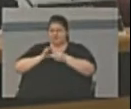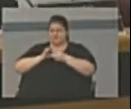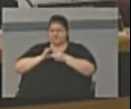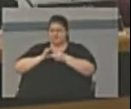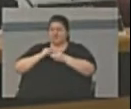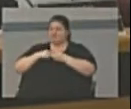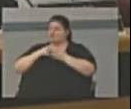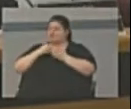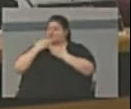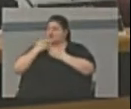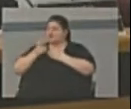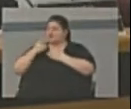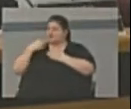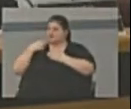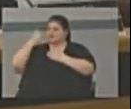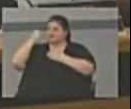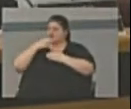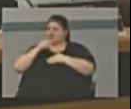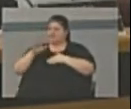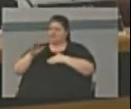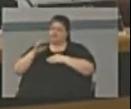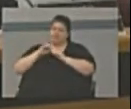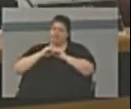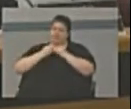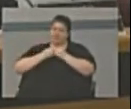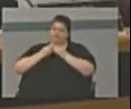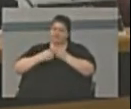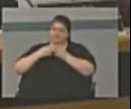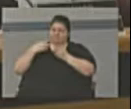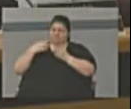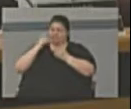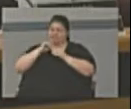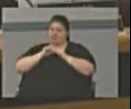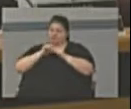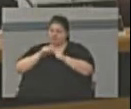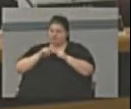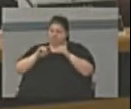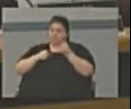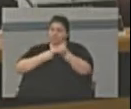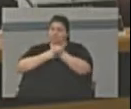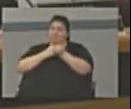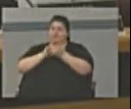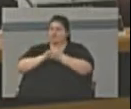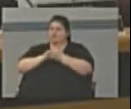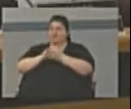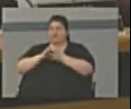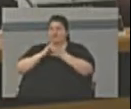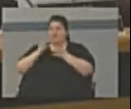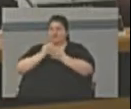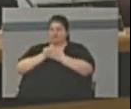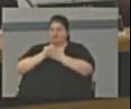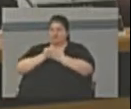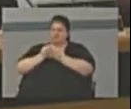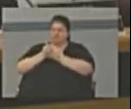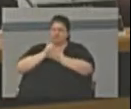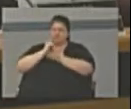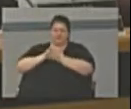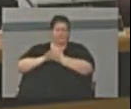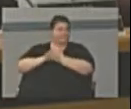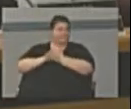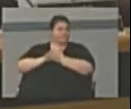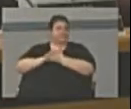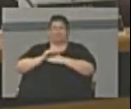and his officers for continuing to support that and all the money that they raise for that organization. On January